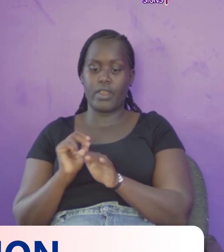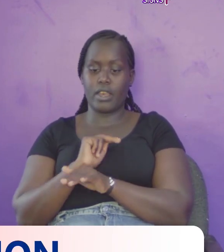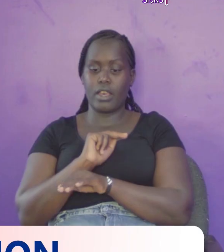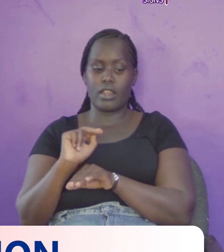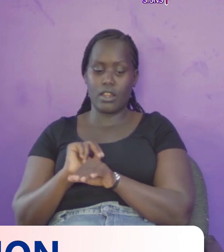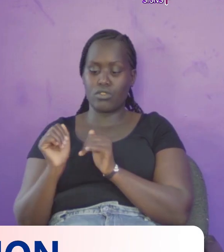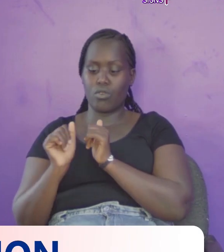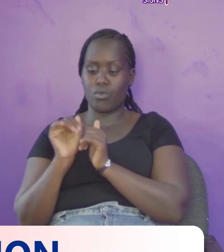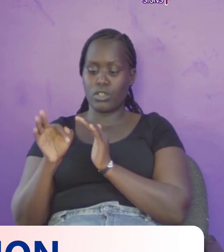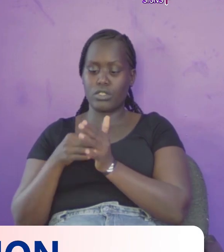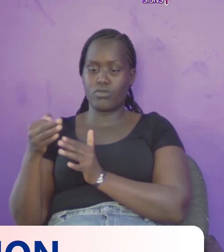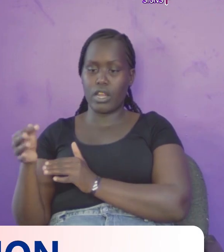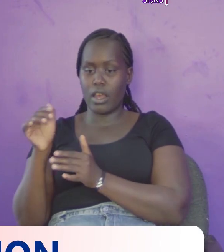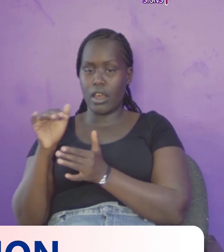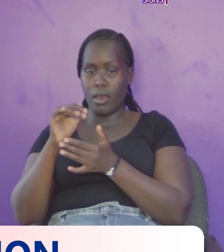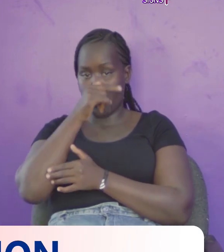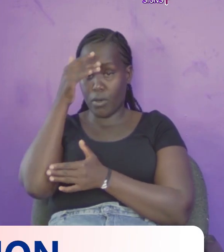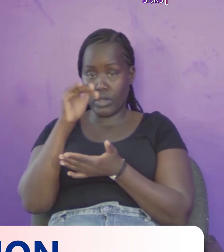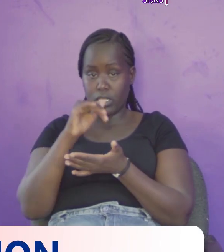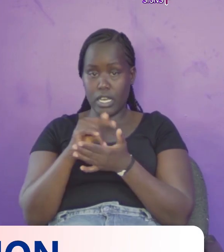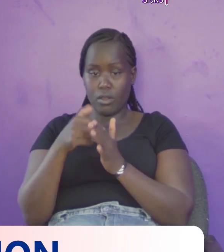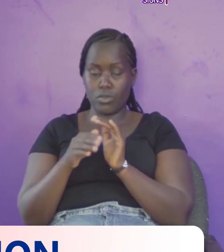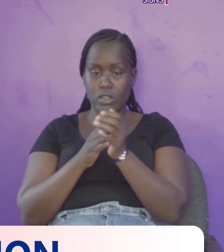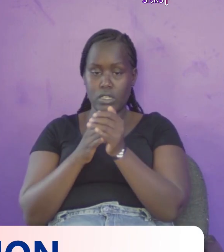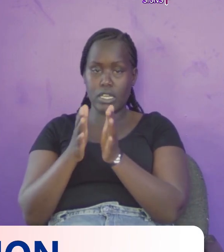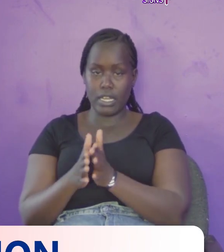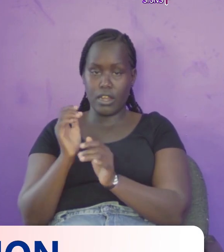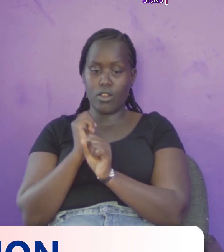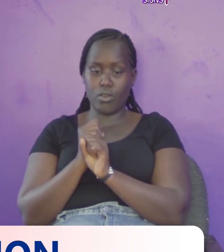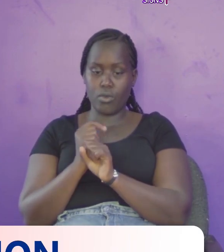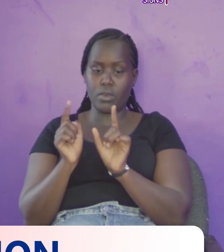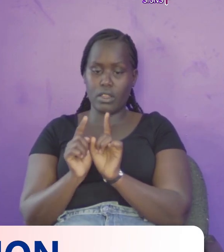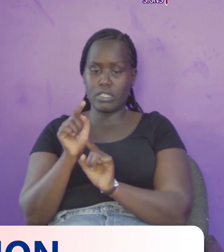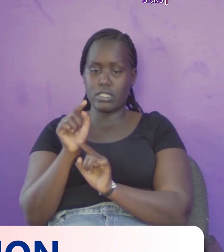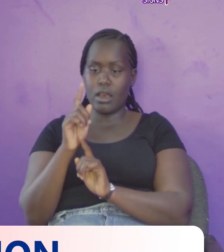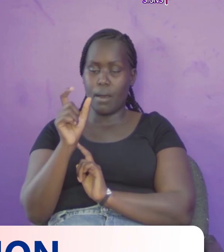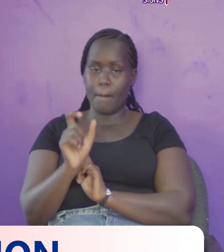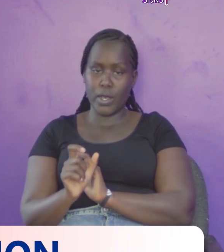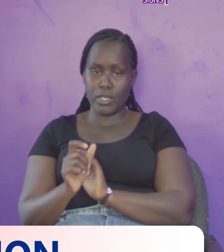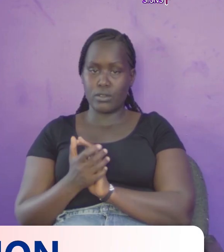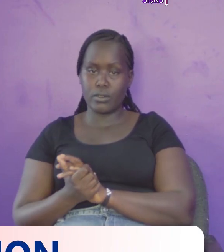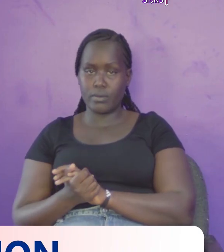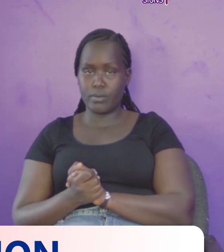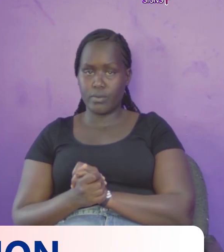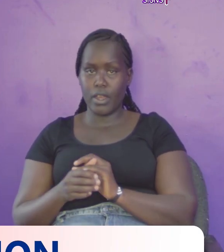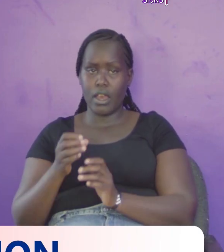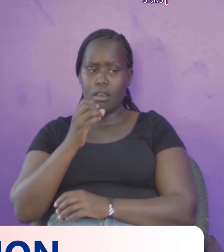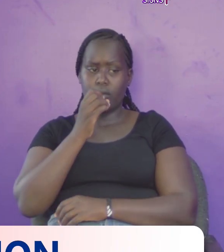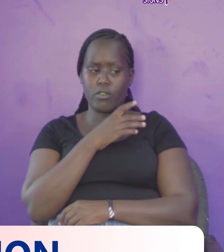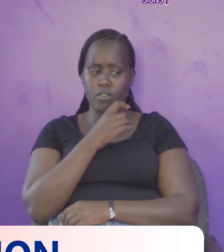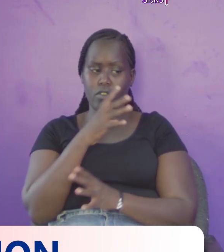that failed you because, again, what was the leader doing with this kind of a person around her? To be honest, I'm so afraid of going to Homa